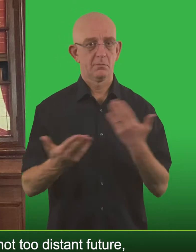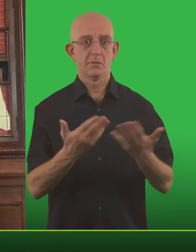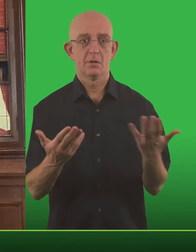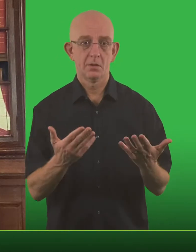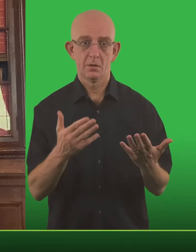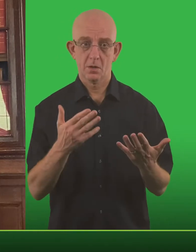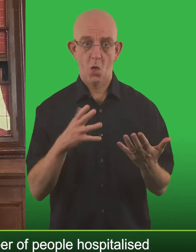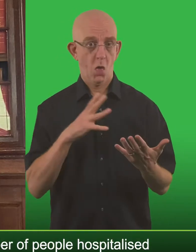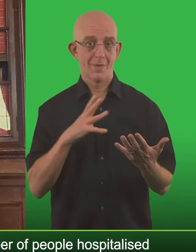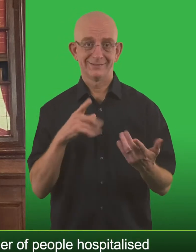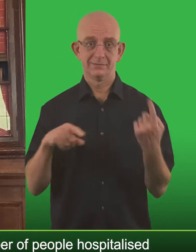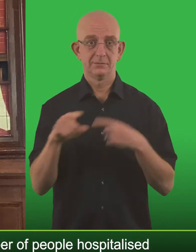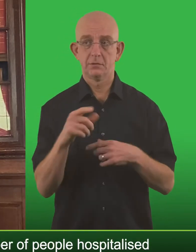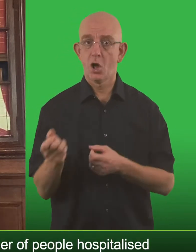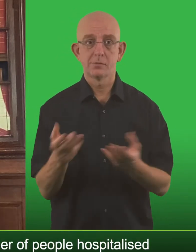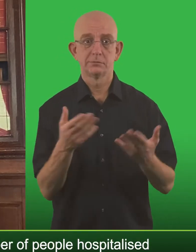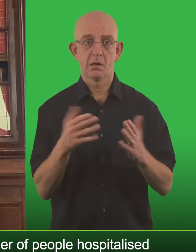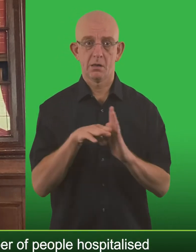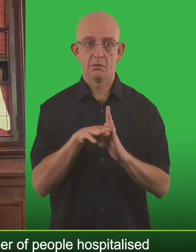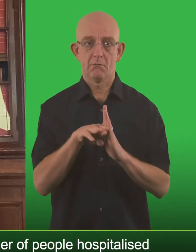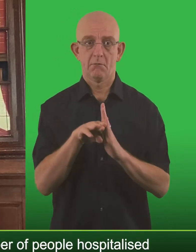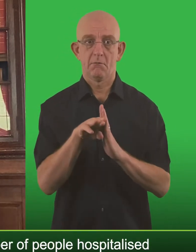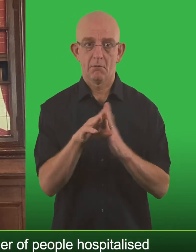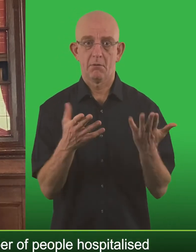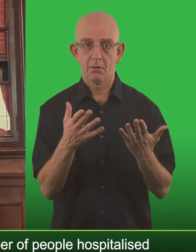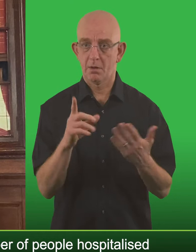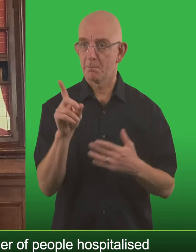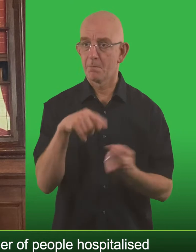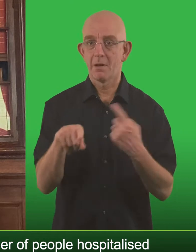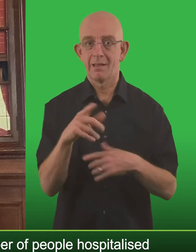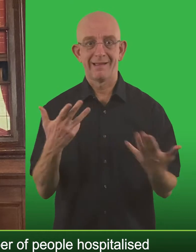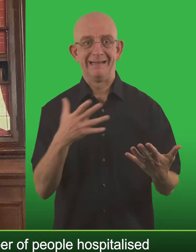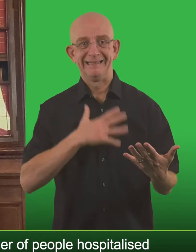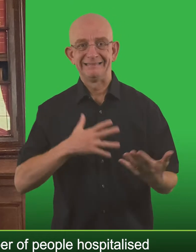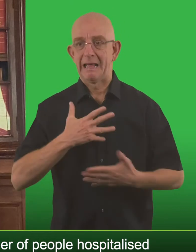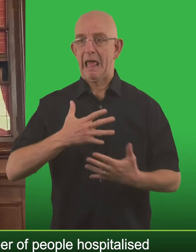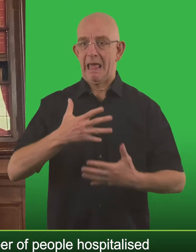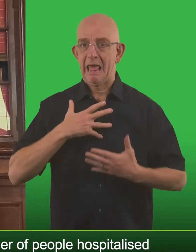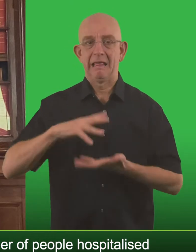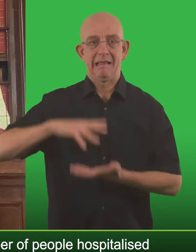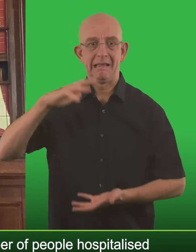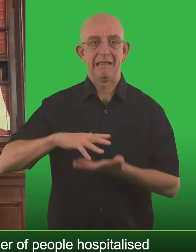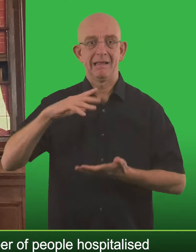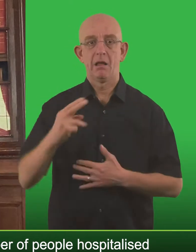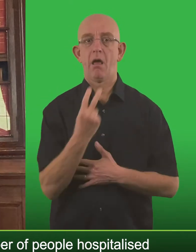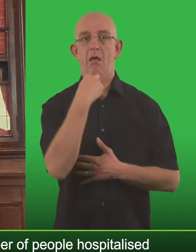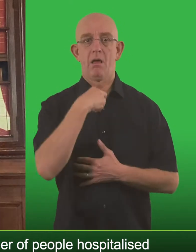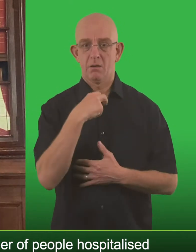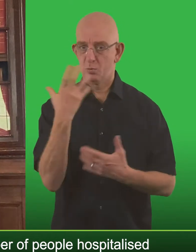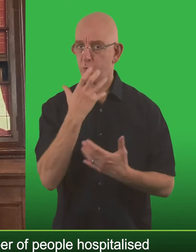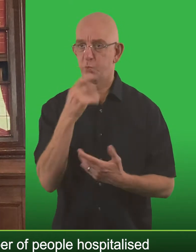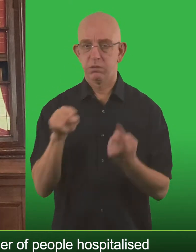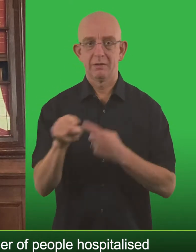I think. We're seeing a steady rise in the numbers of people hospitalised, and particularly the